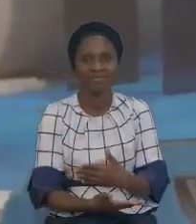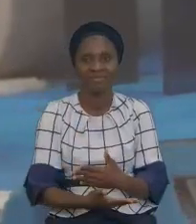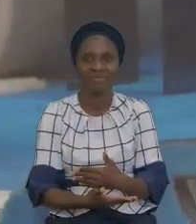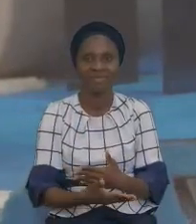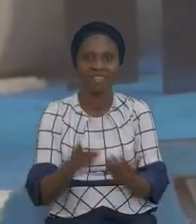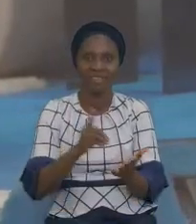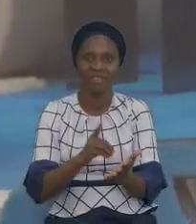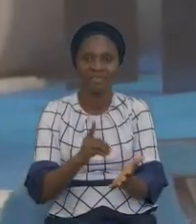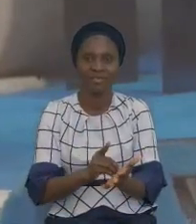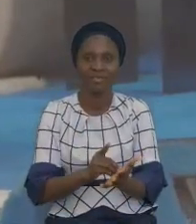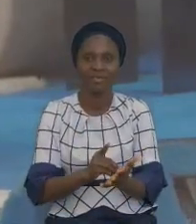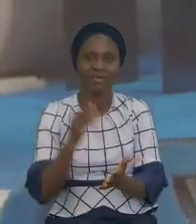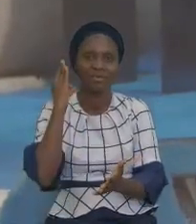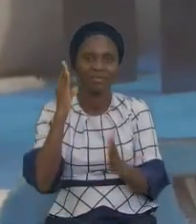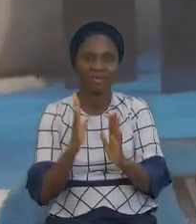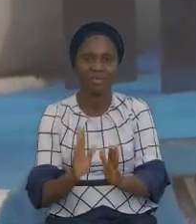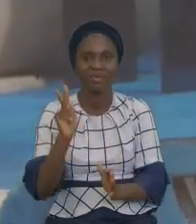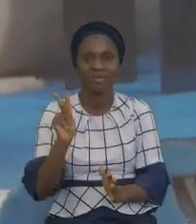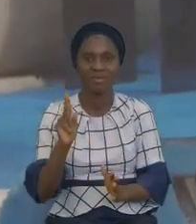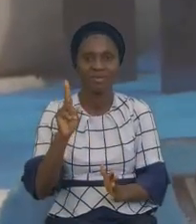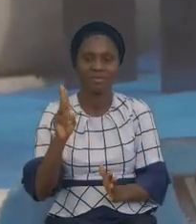Tout le monde, gloire à Dieu.